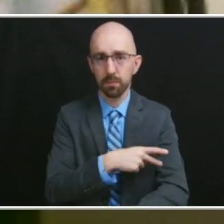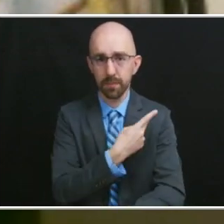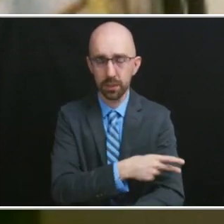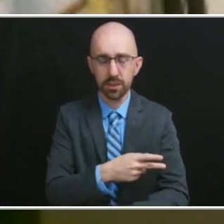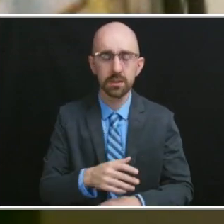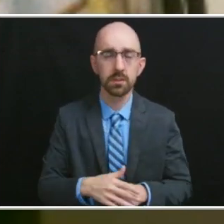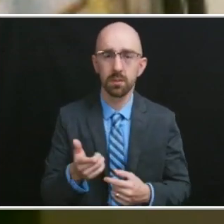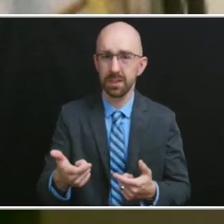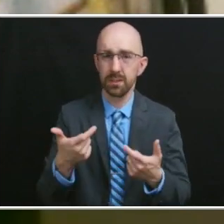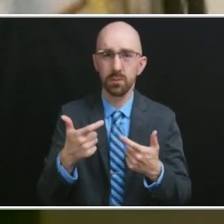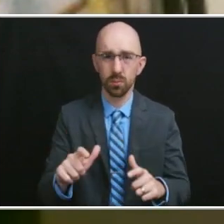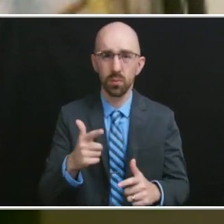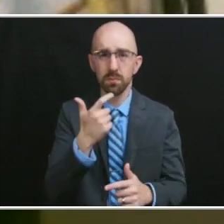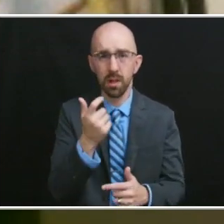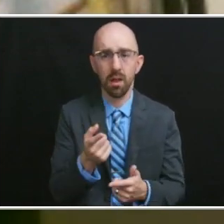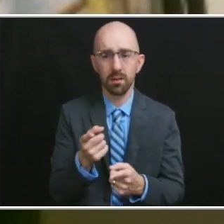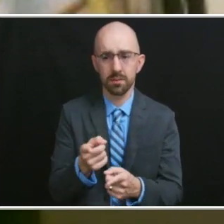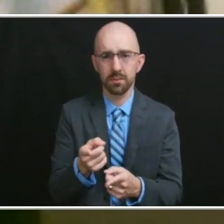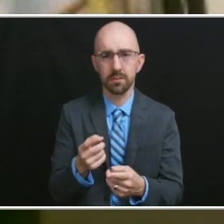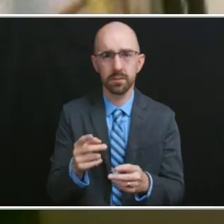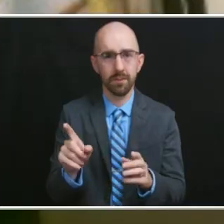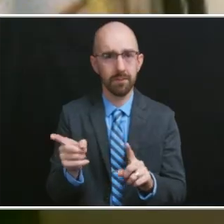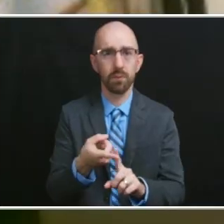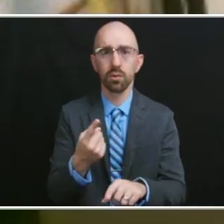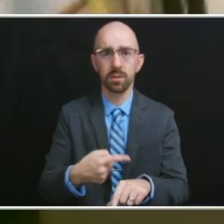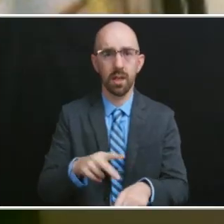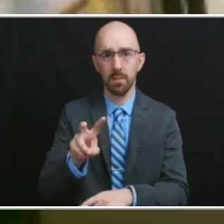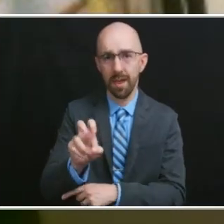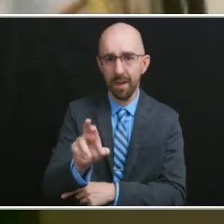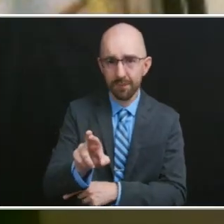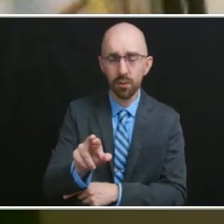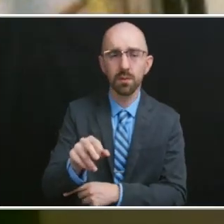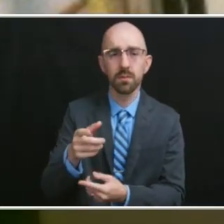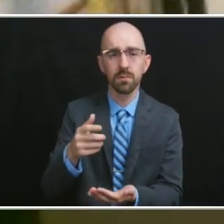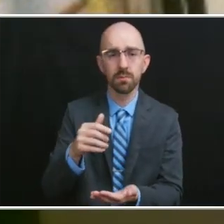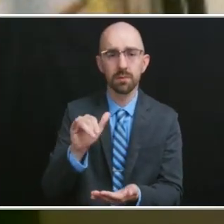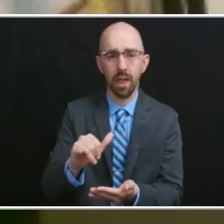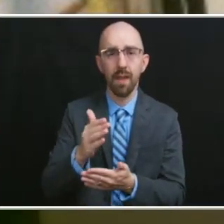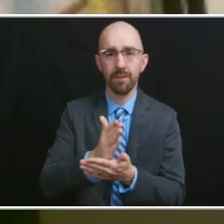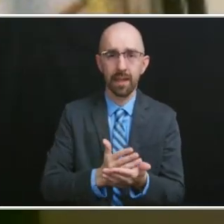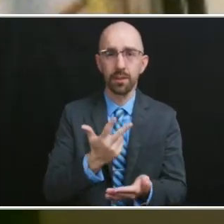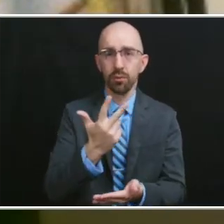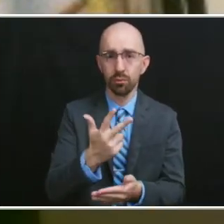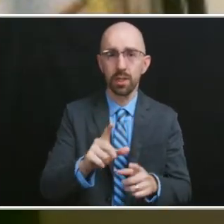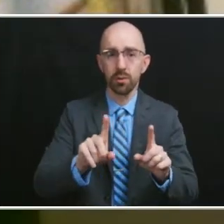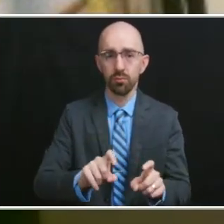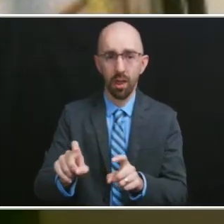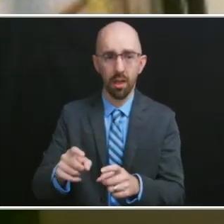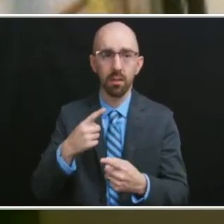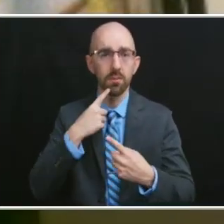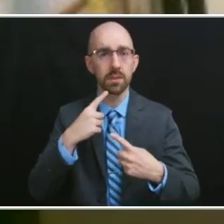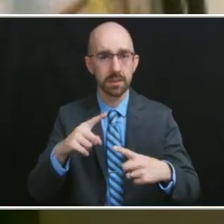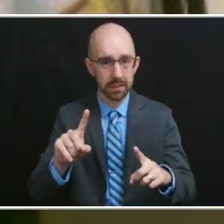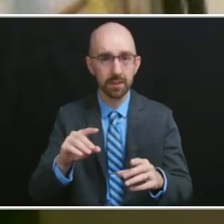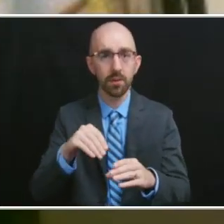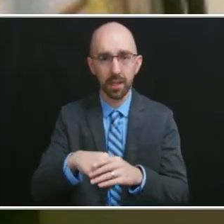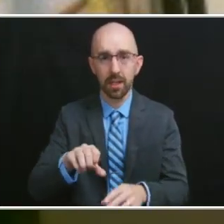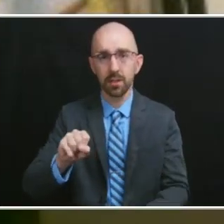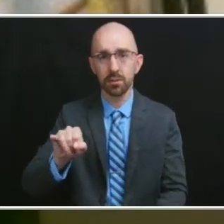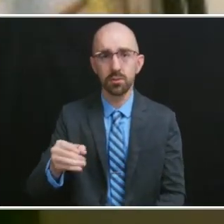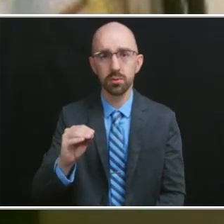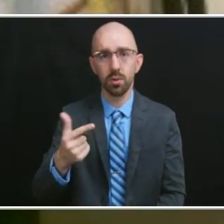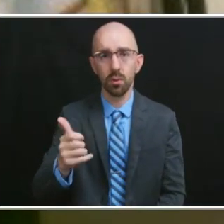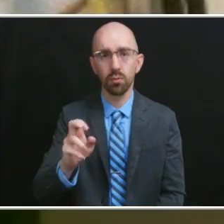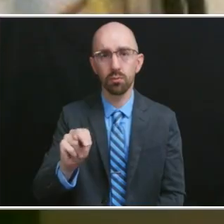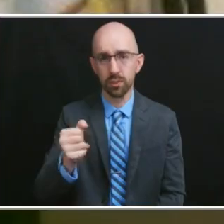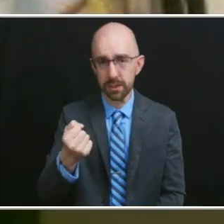a huge, because this is the very first time ever where by a phase 3 trial was successful in Sjögren's.